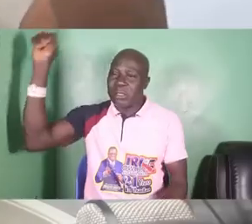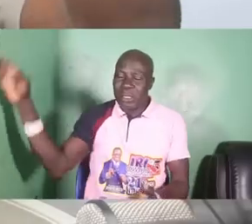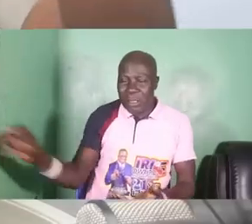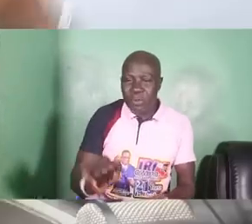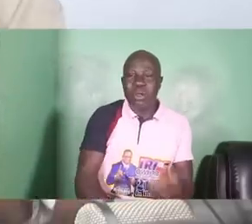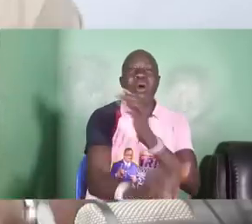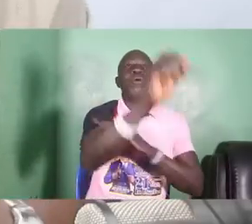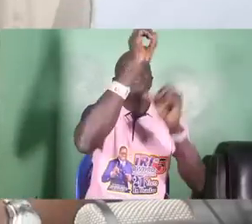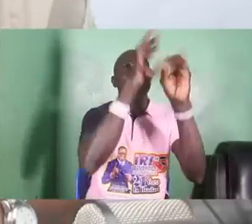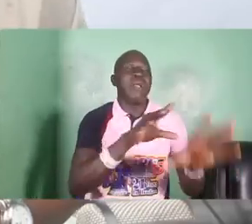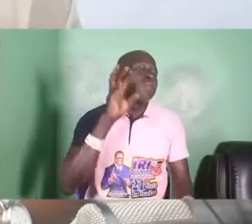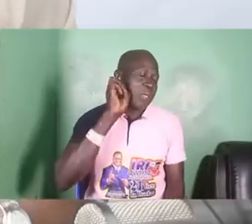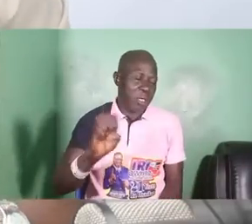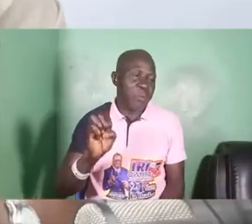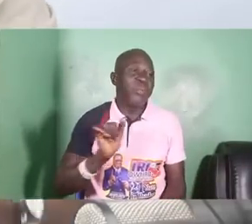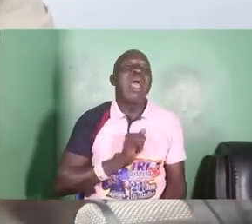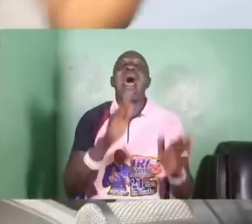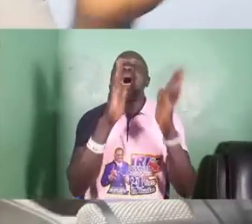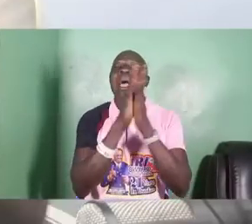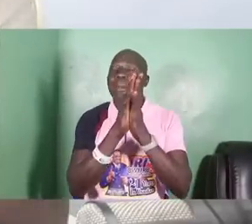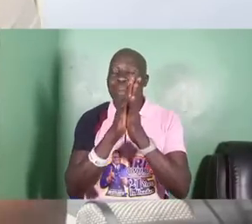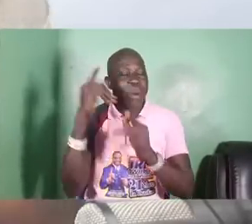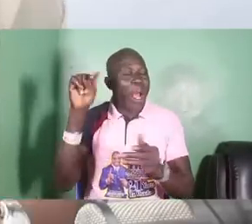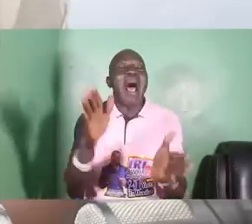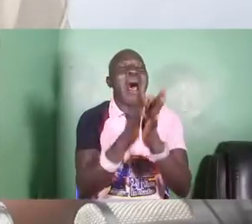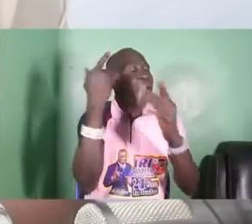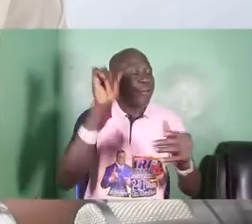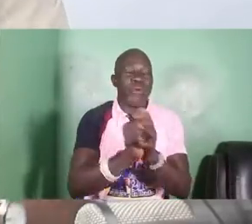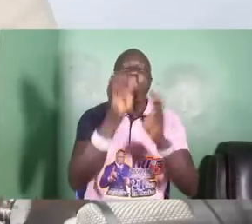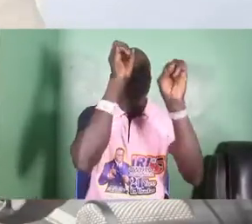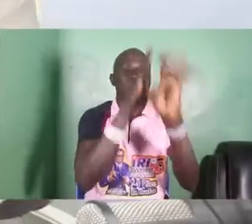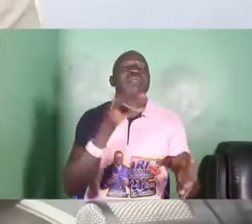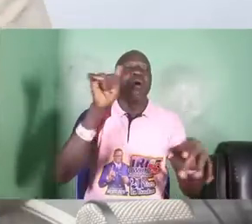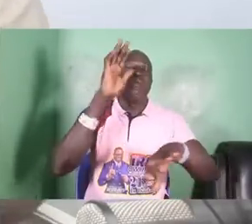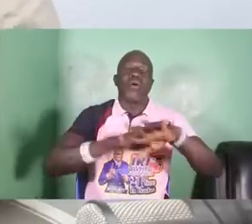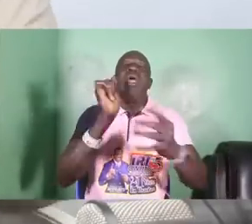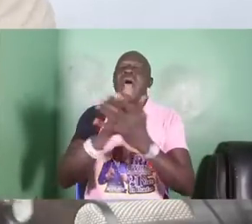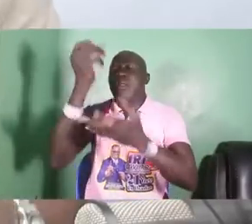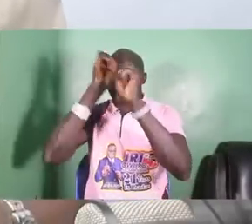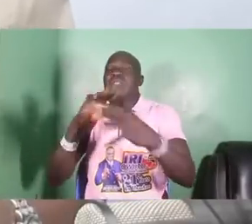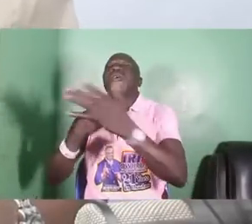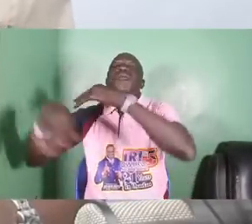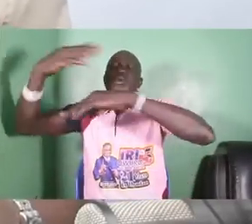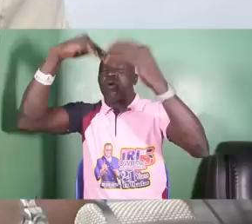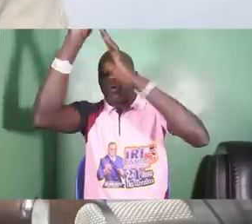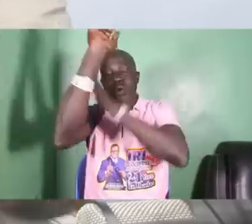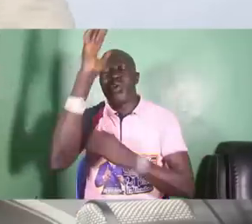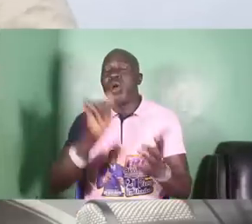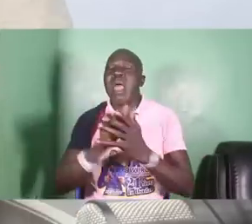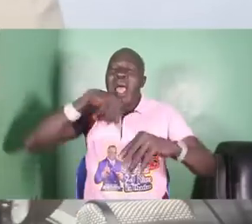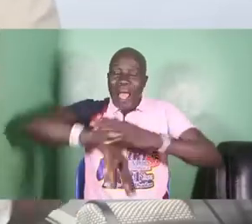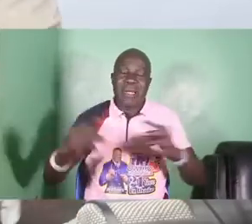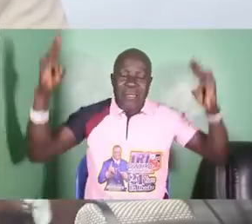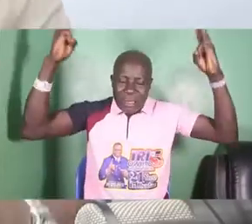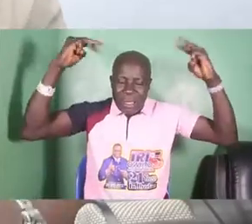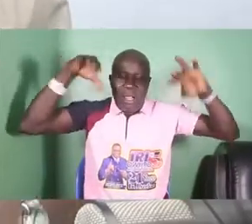oluwa de busi fun and the Lord bless him mo bere fun ibisi olorun ati ibisi ohun and is part of his word ati iri